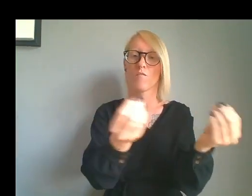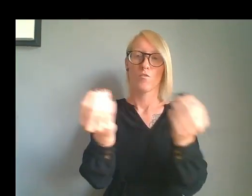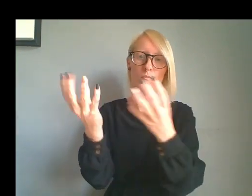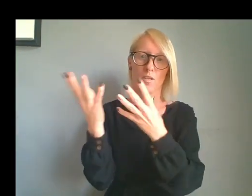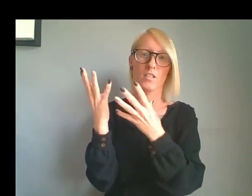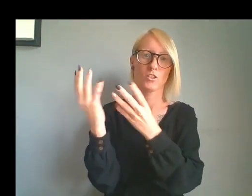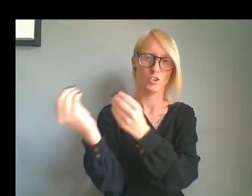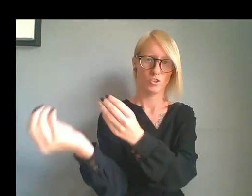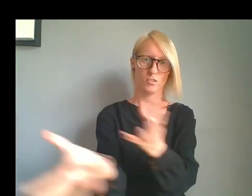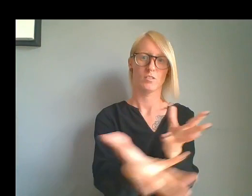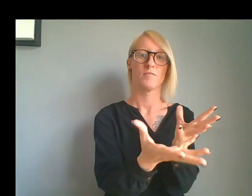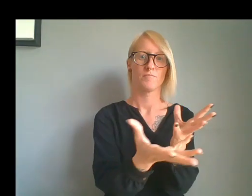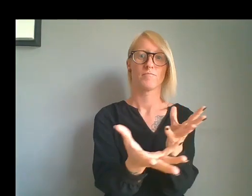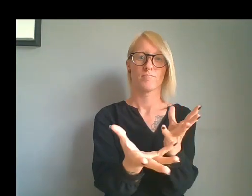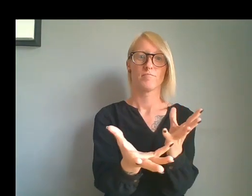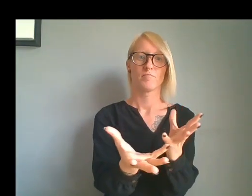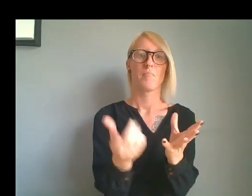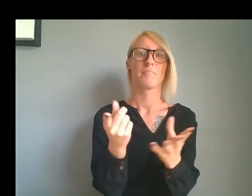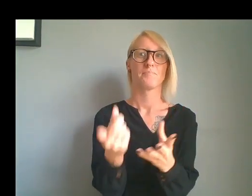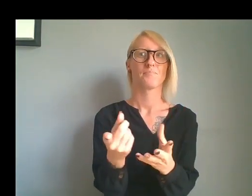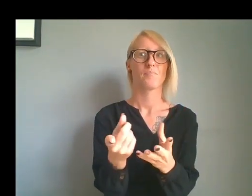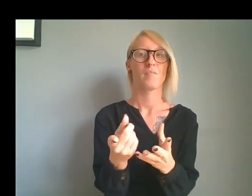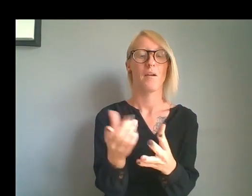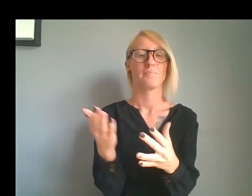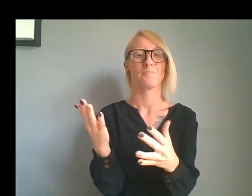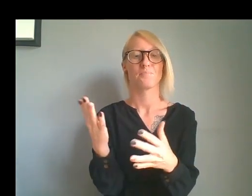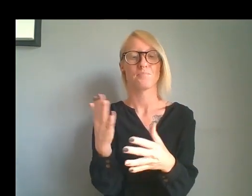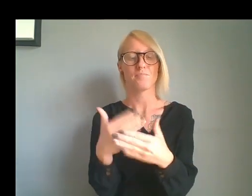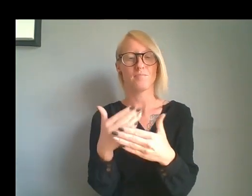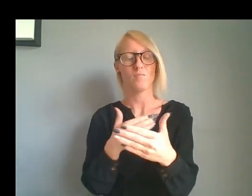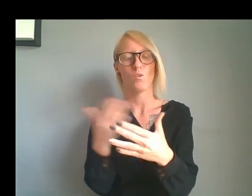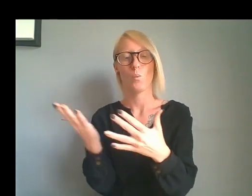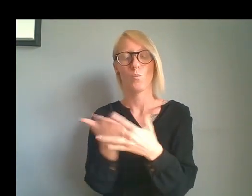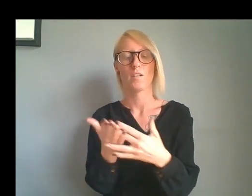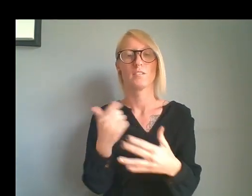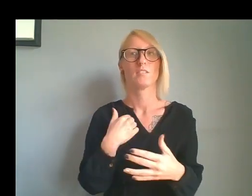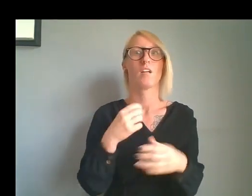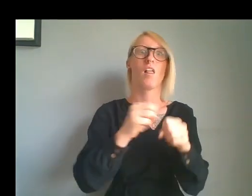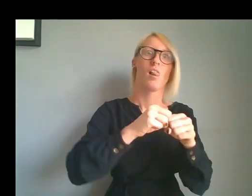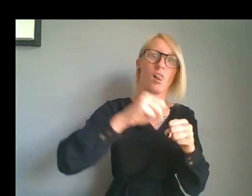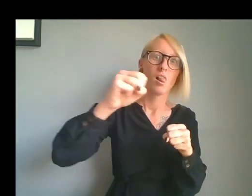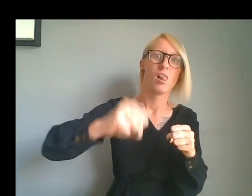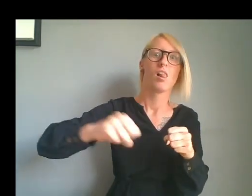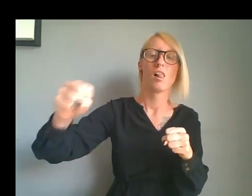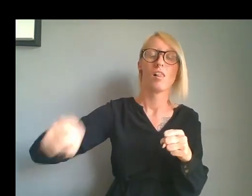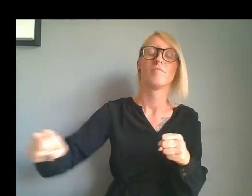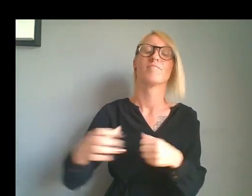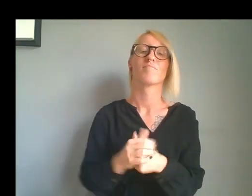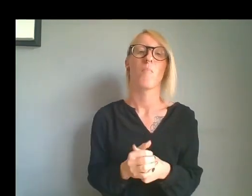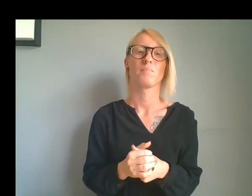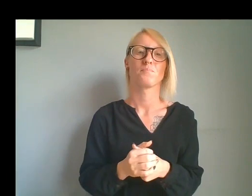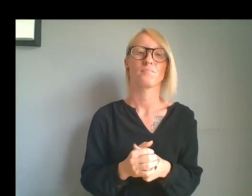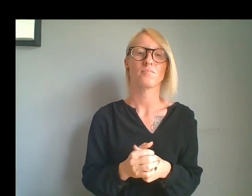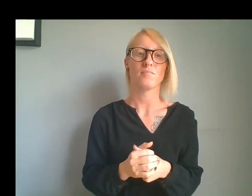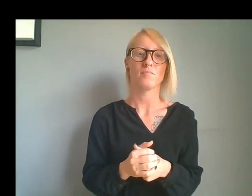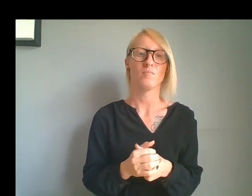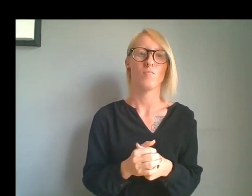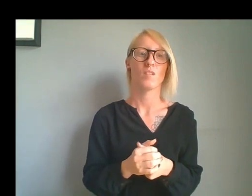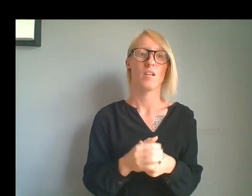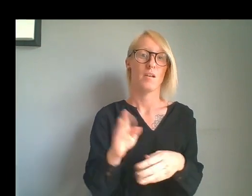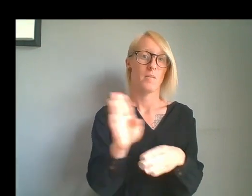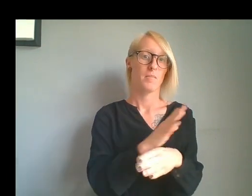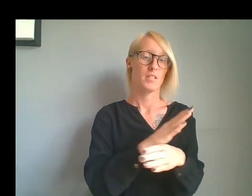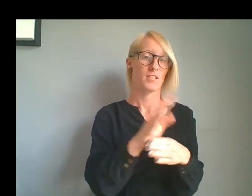through before your stomachs start grumbling for lunch. I don't want to ramble on and on. My other business card is for a project called the